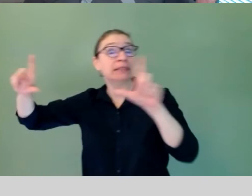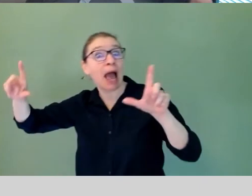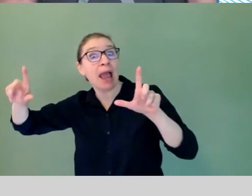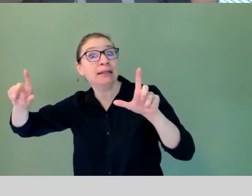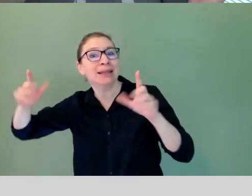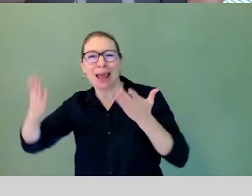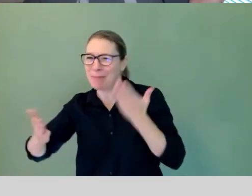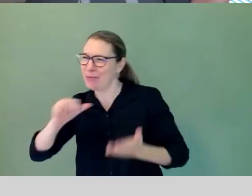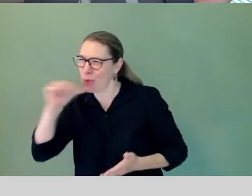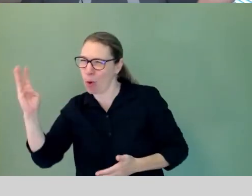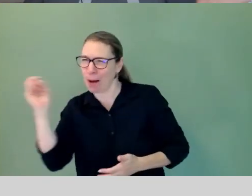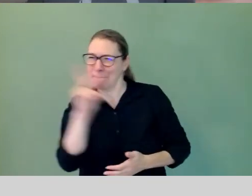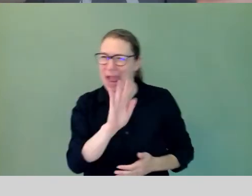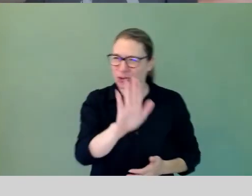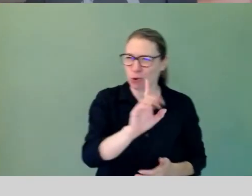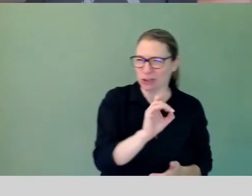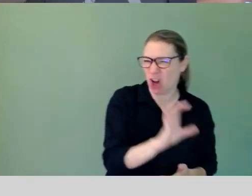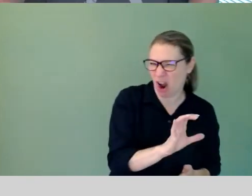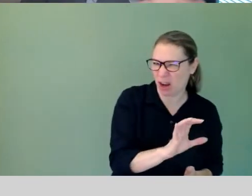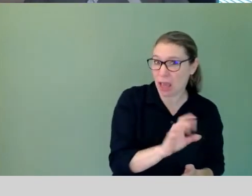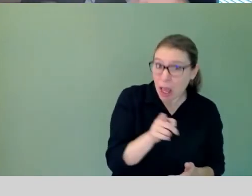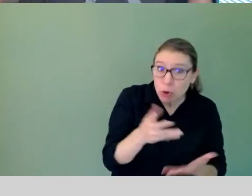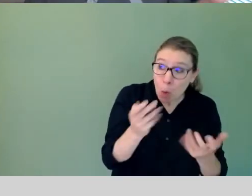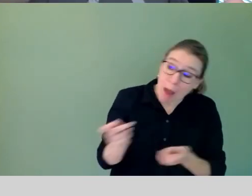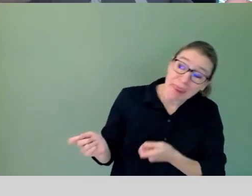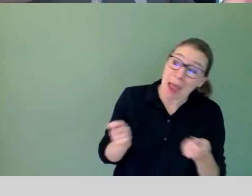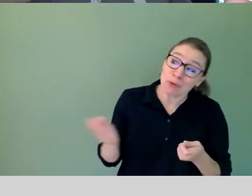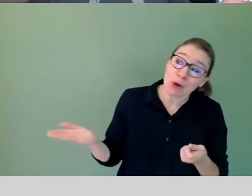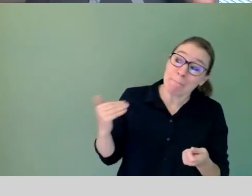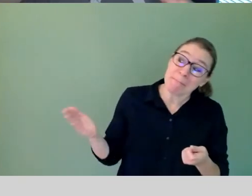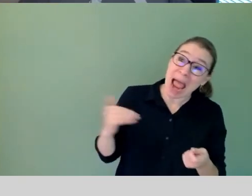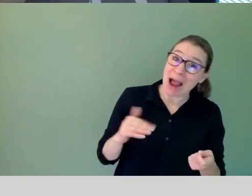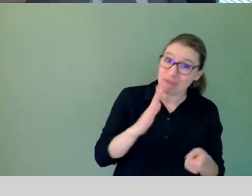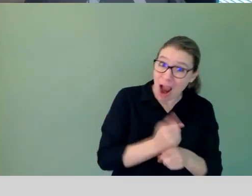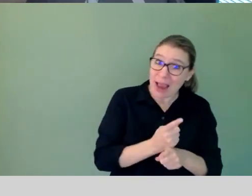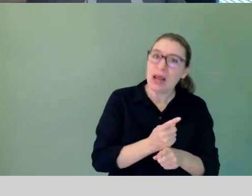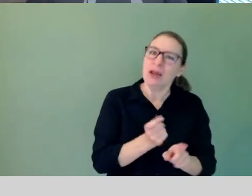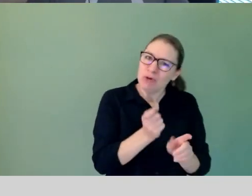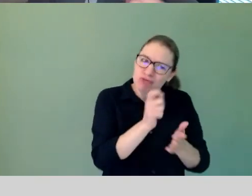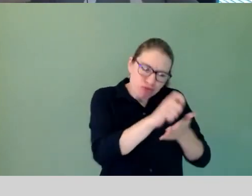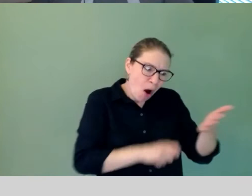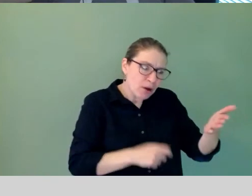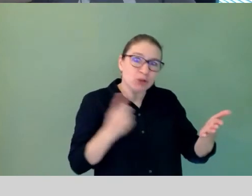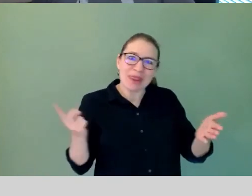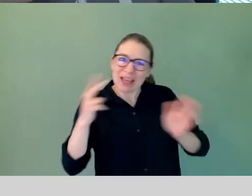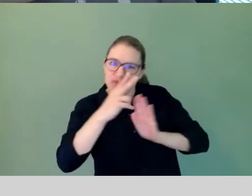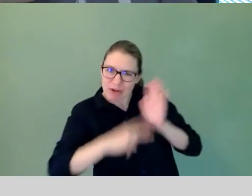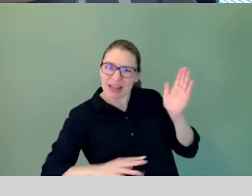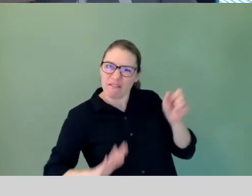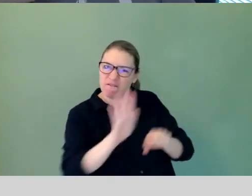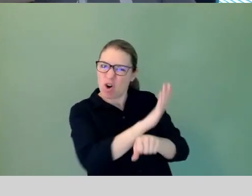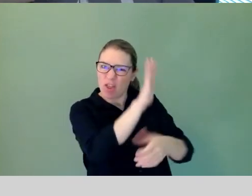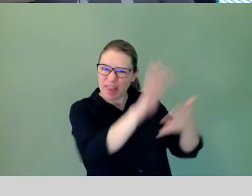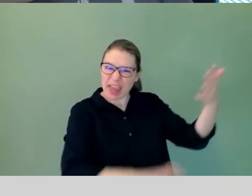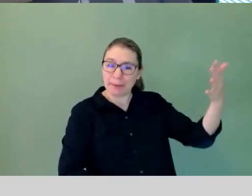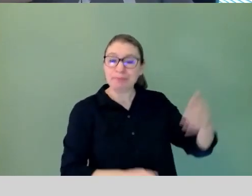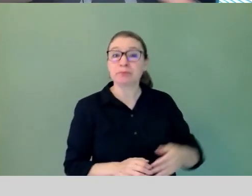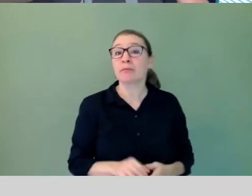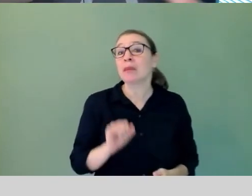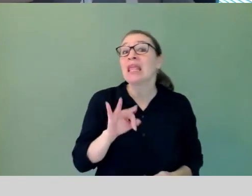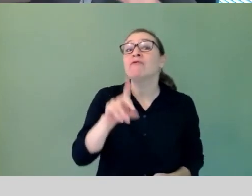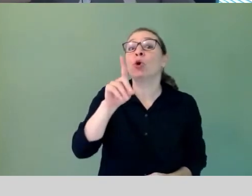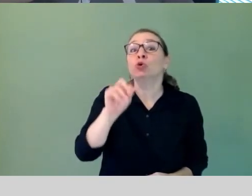make it back and you want them to make it back. That's why you wrote the documentation. It's meant there to be read. If you are going to send people off of your